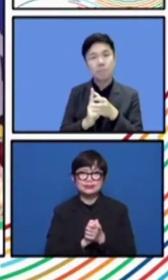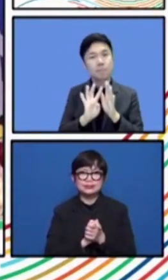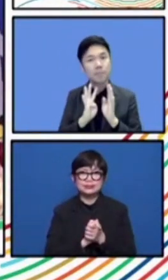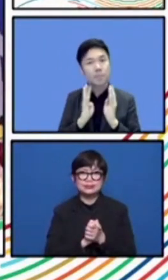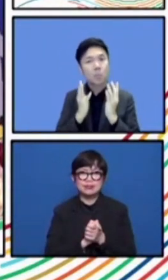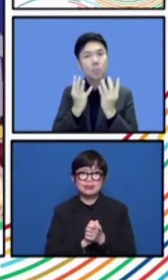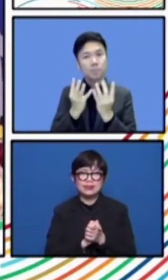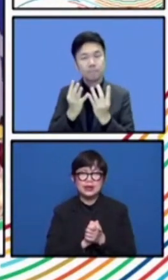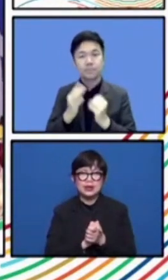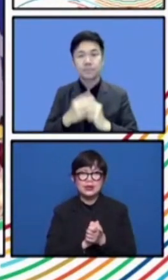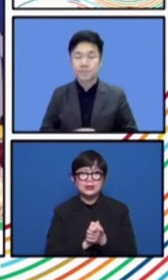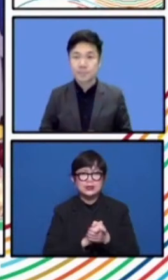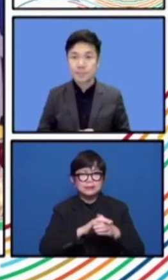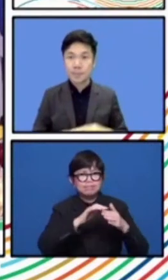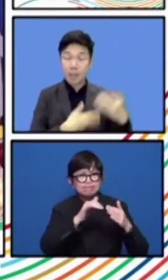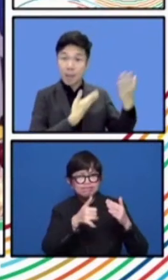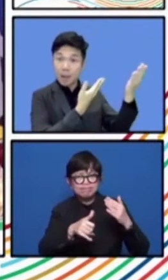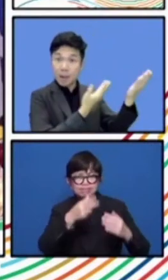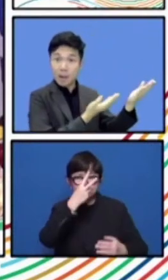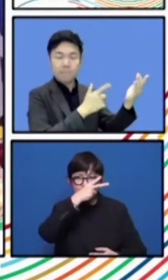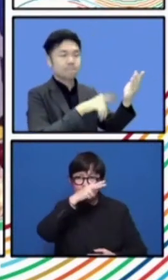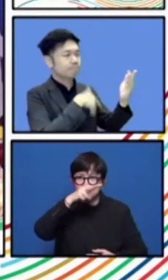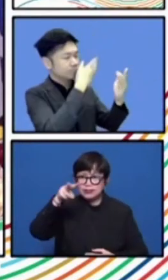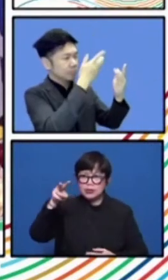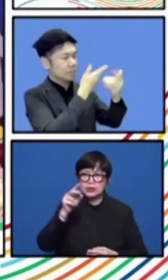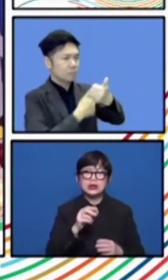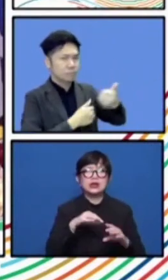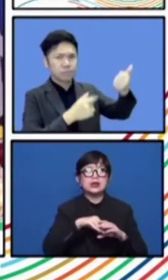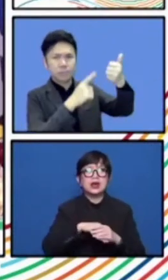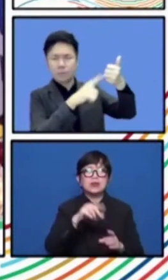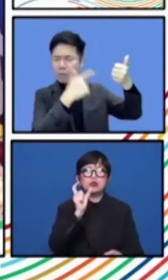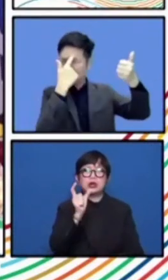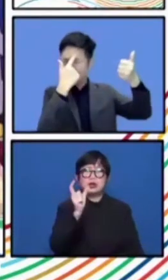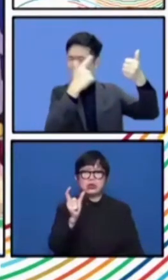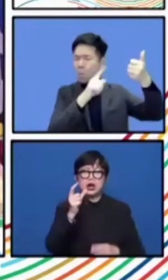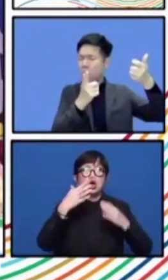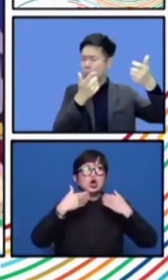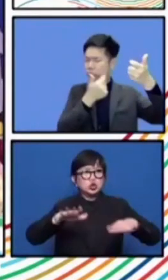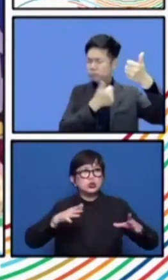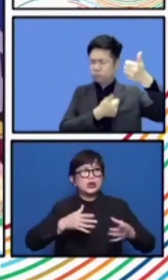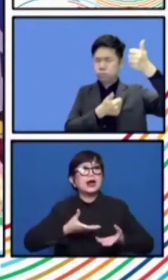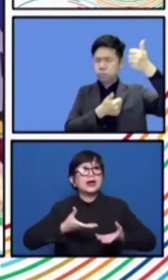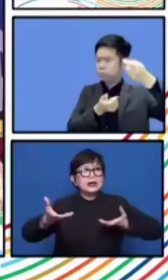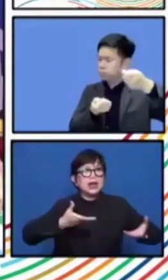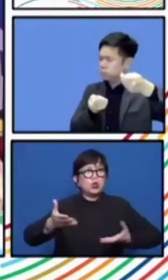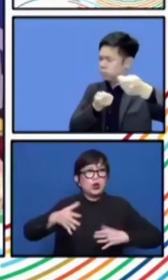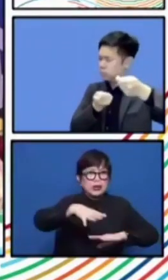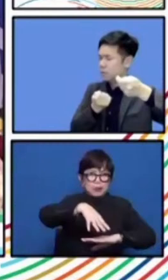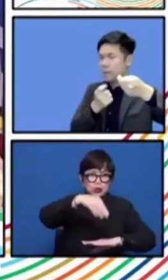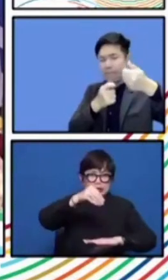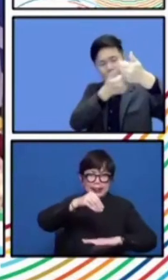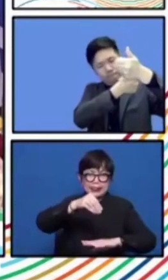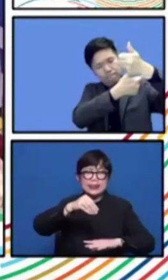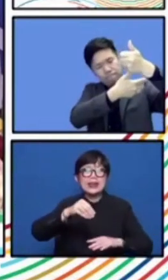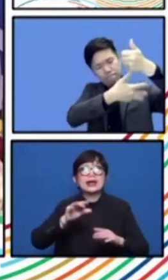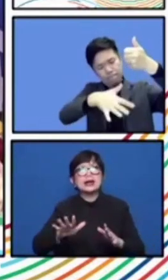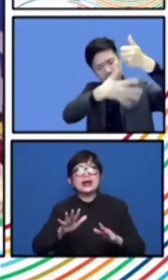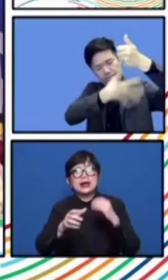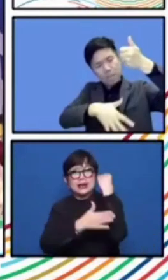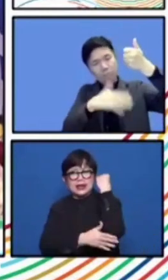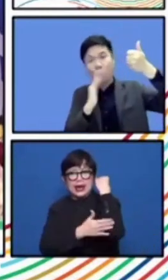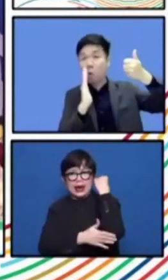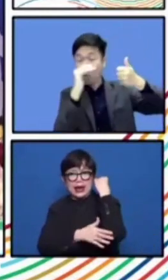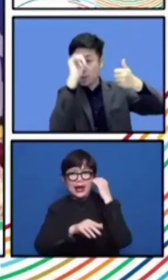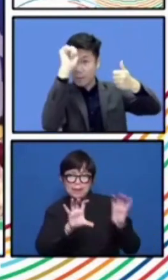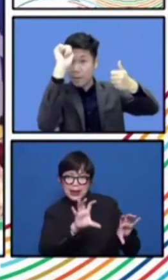Chief commissioner for person with disabilities at the center level as well as the state level the chief Commissioner of a person with